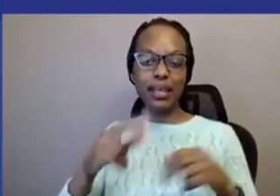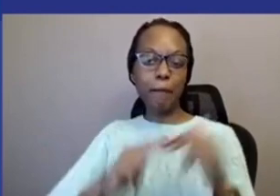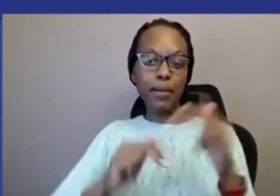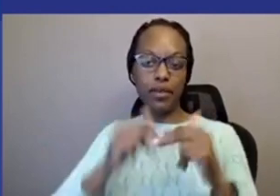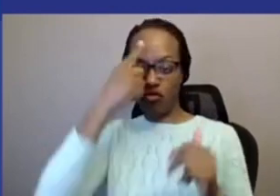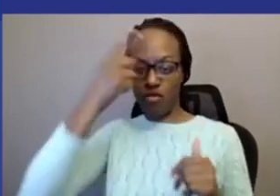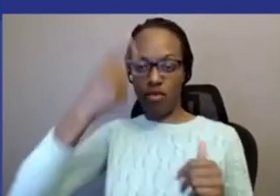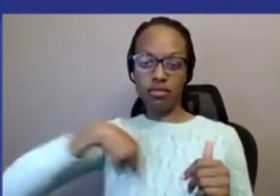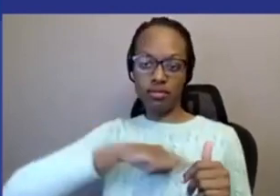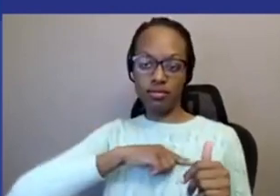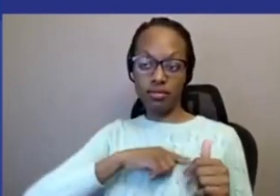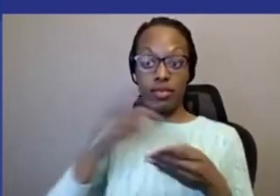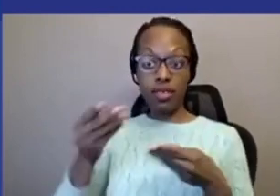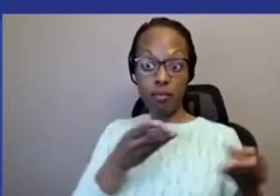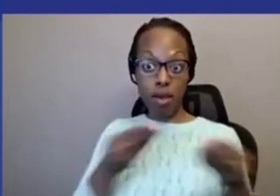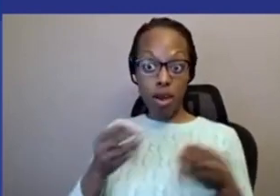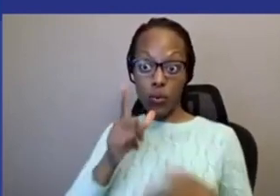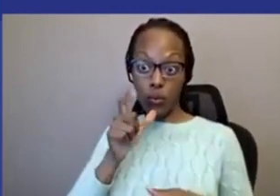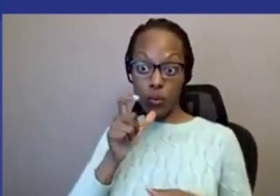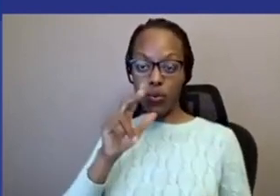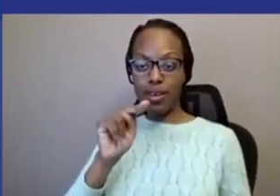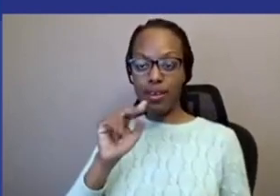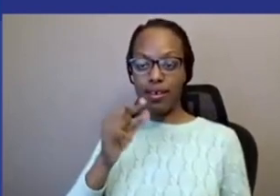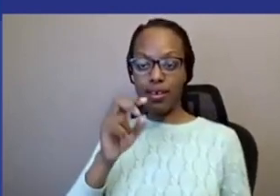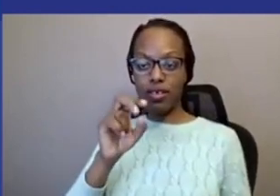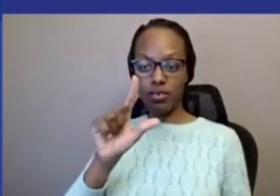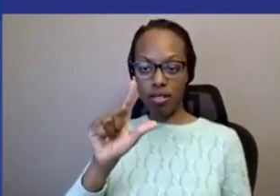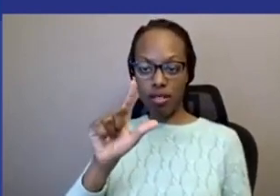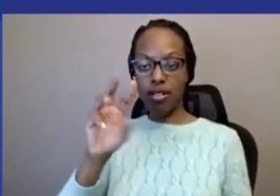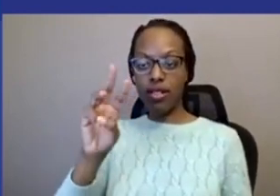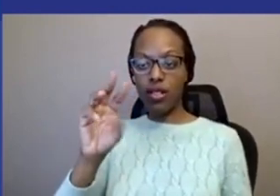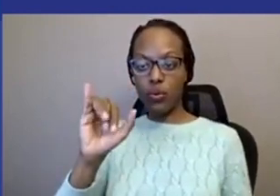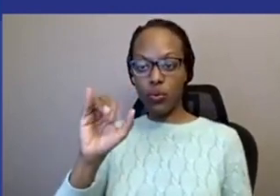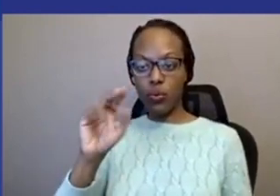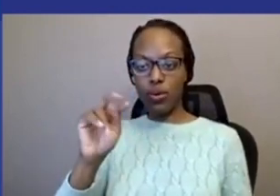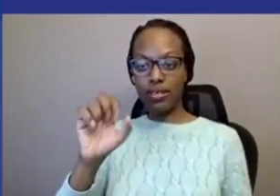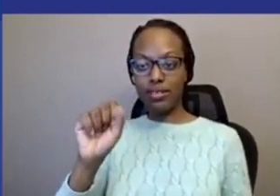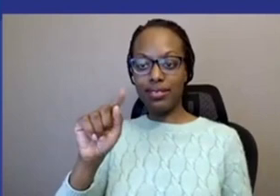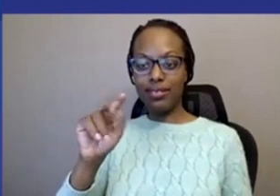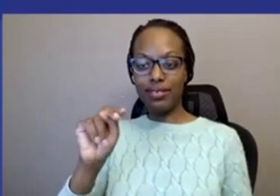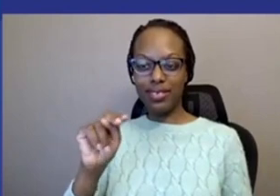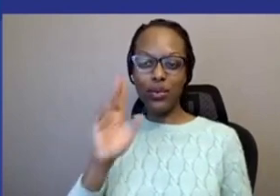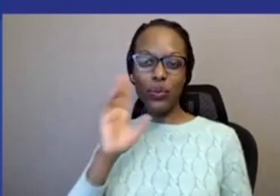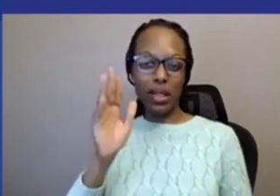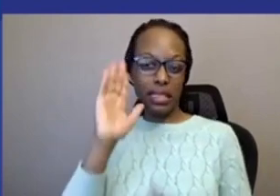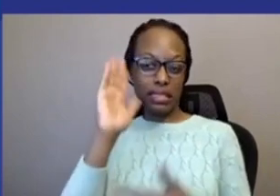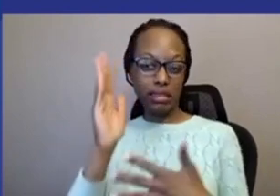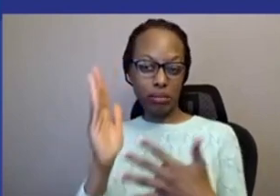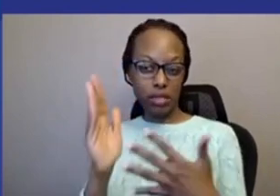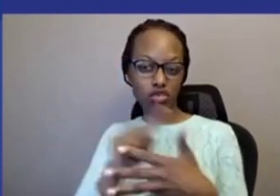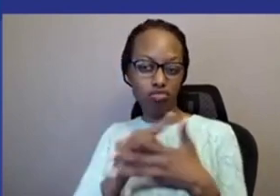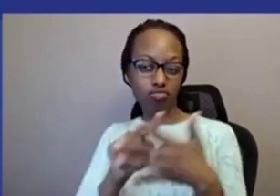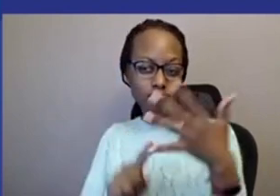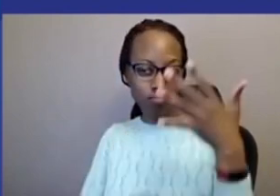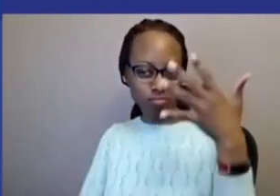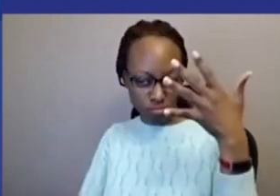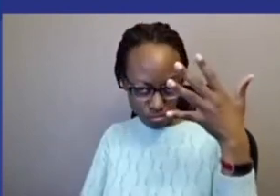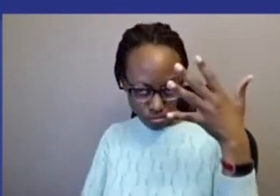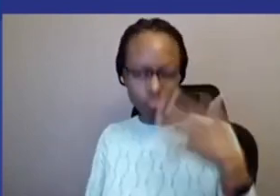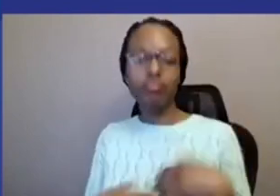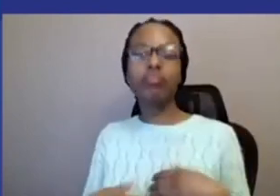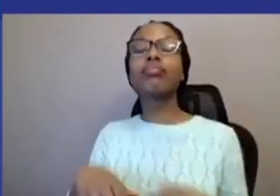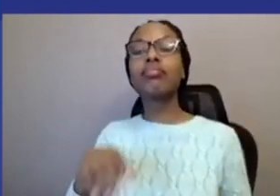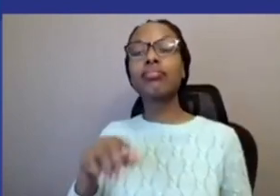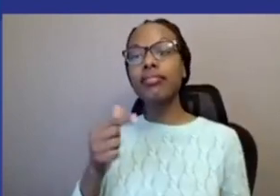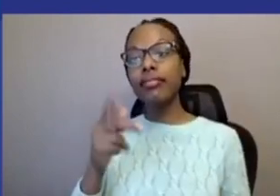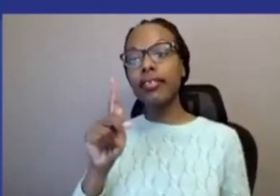wonderful moderator, Nigel Whitson, joined by speakers Ahimsa Timoteo Volgran, Claudia Norman, Linda Kuo, Kevin